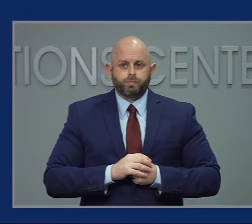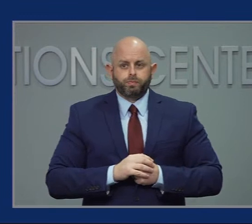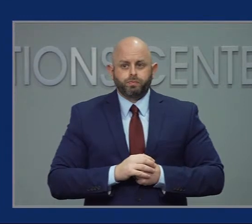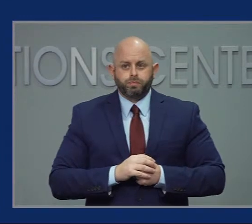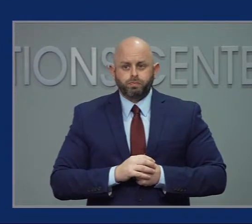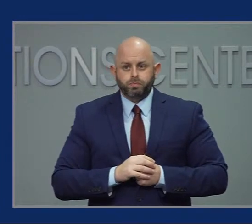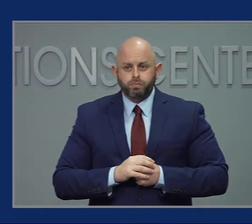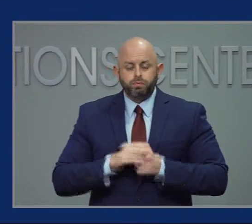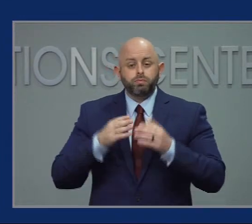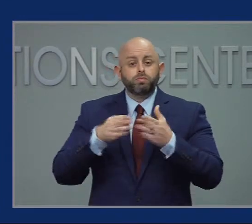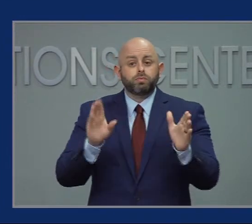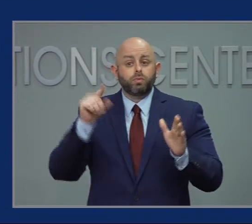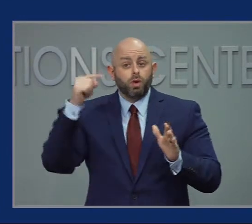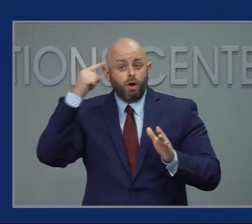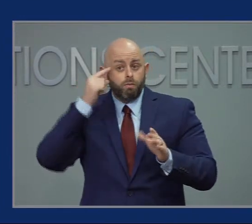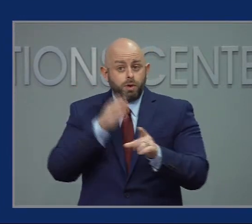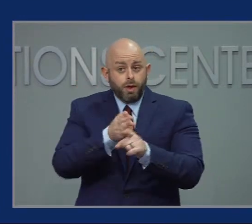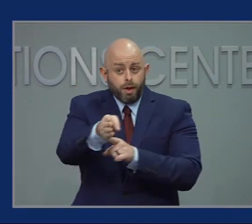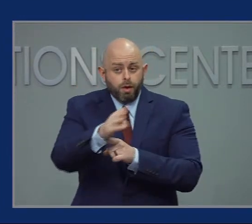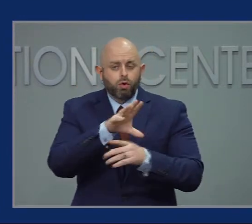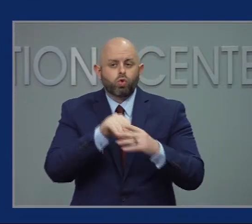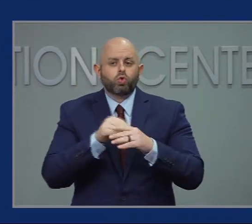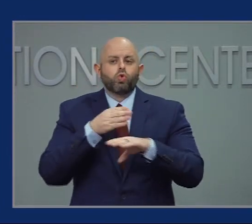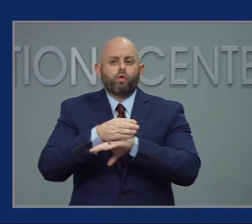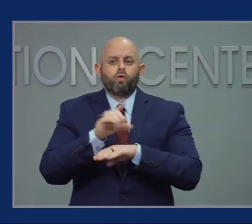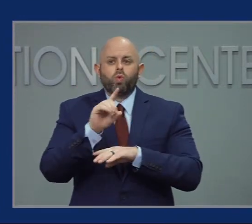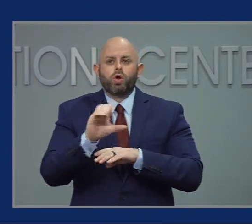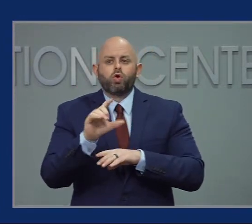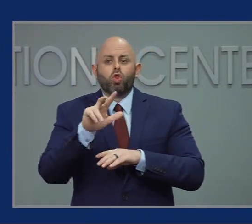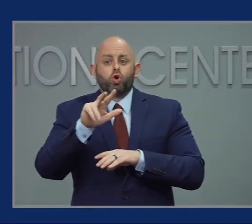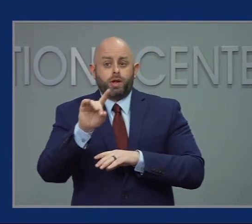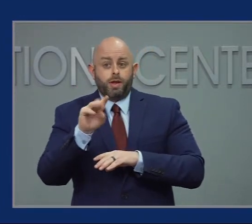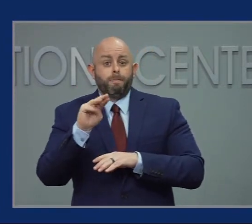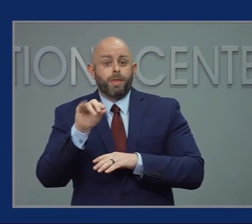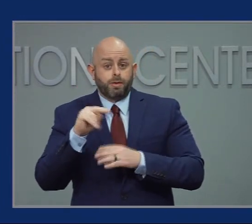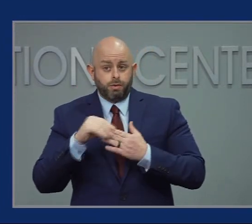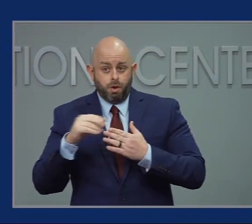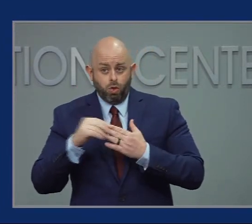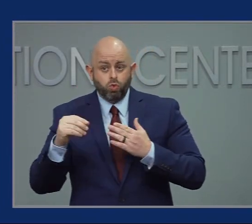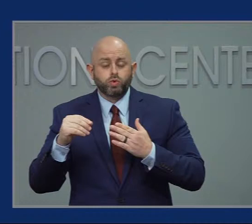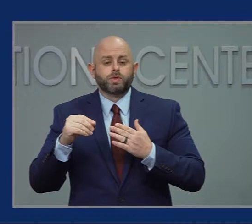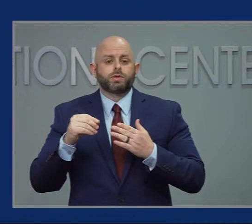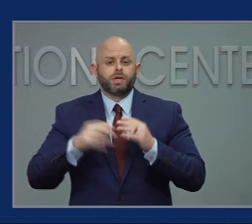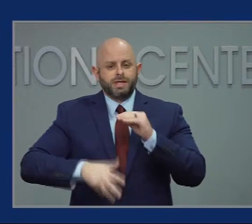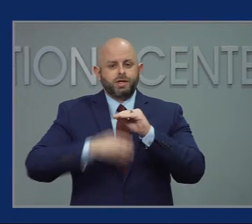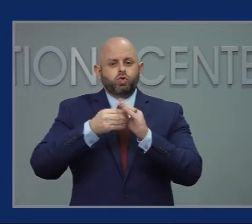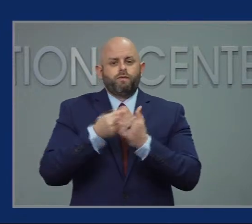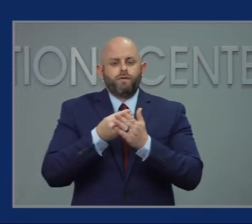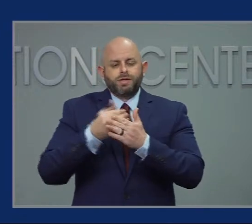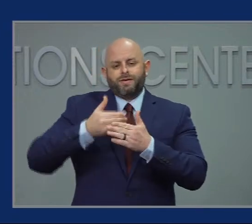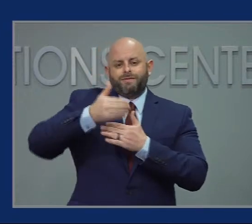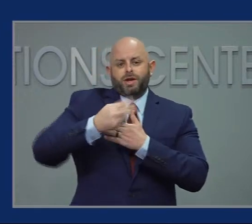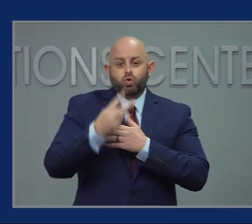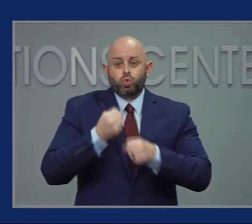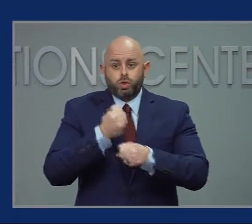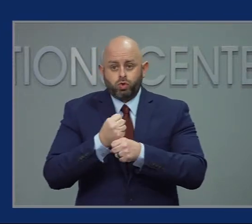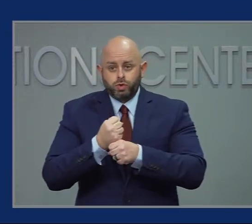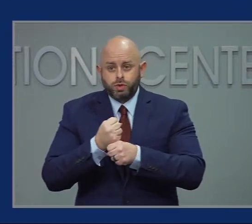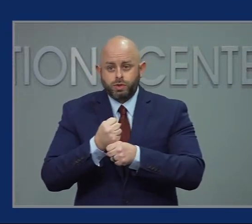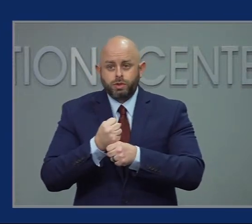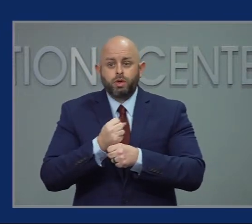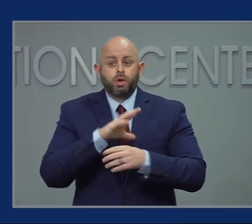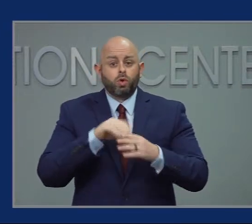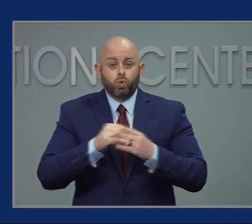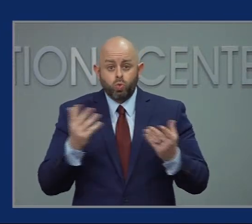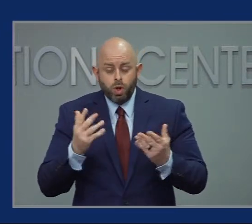In the general government area, it includes $138 million of additional funds over the next 2 years,